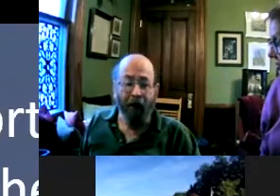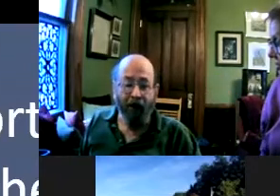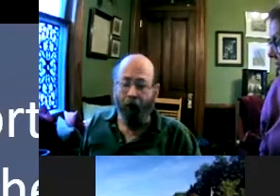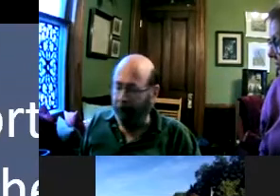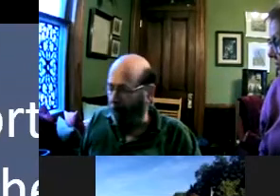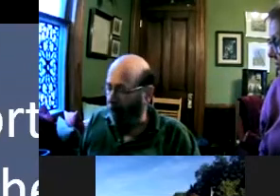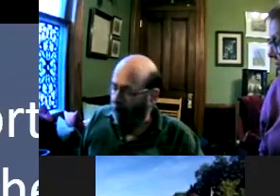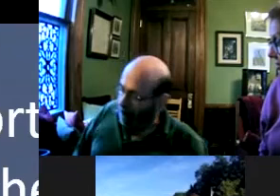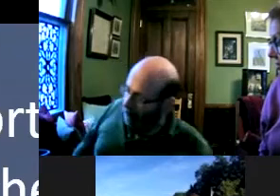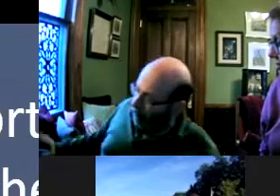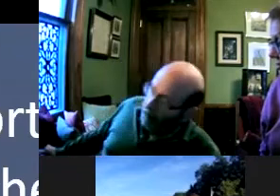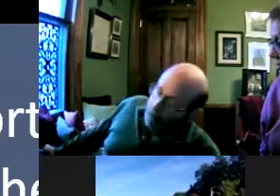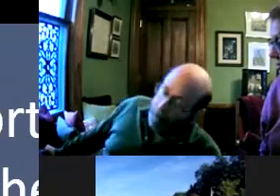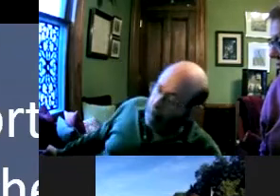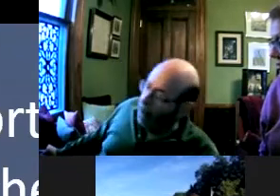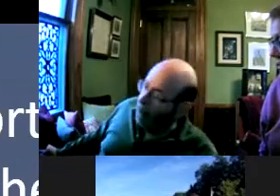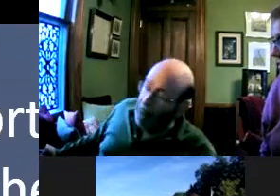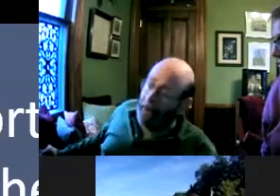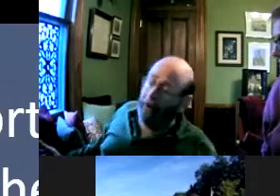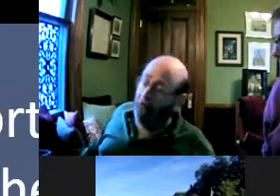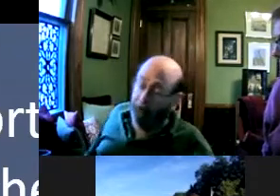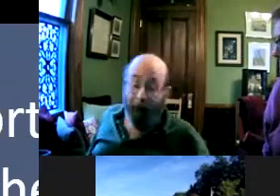Avenue, and it's after the